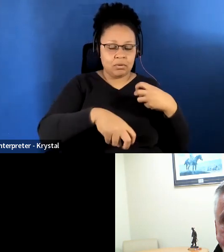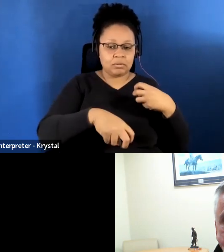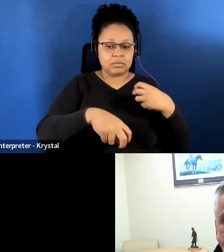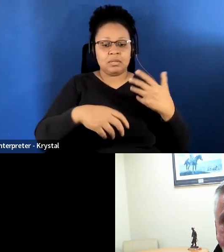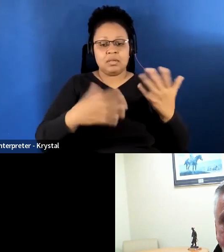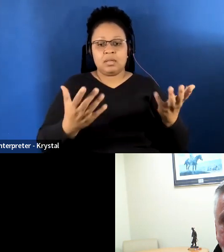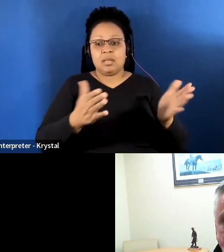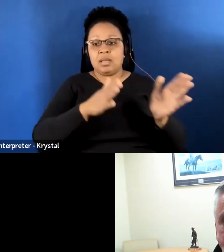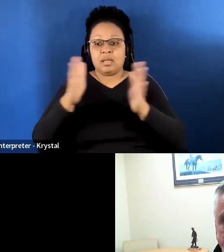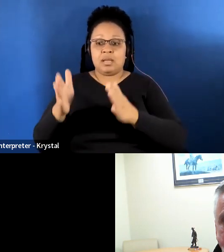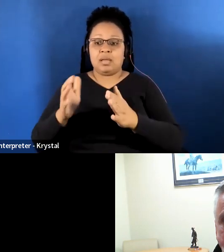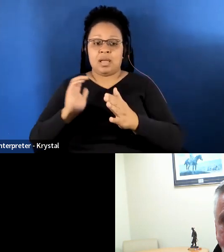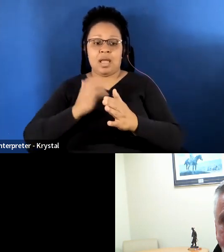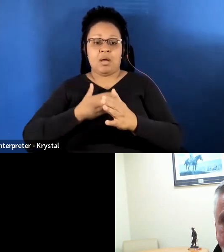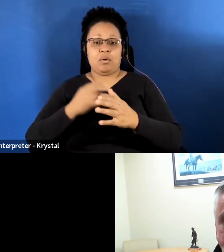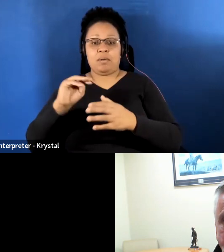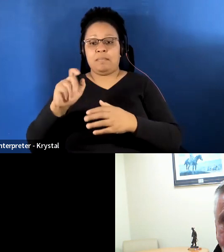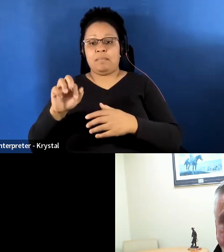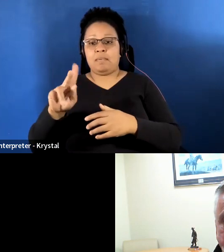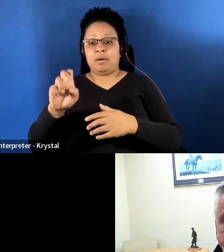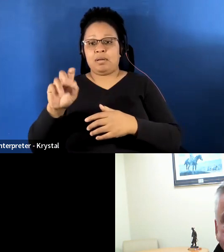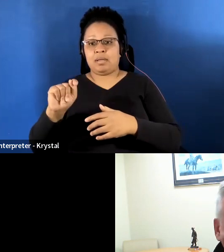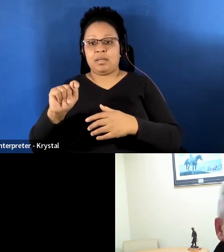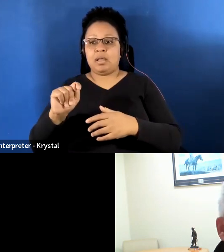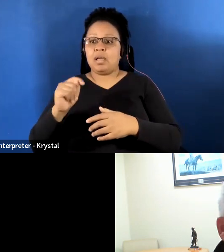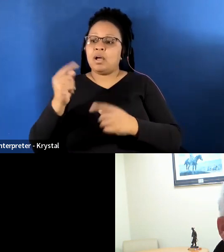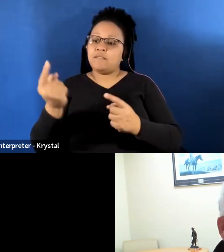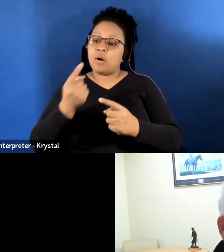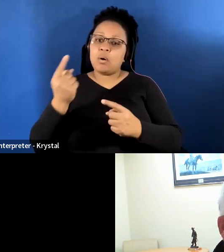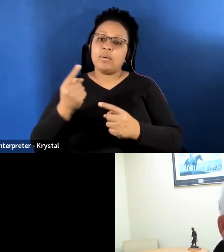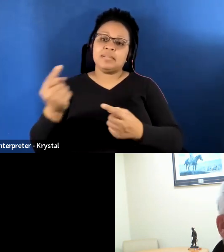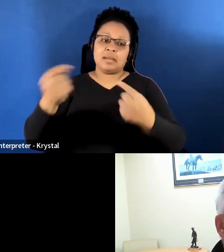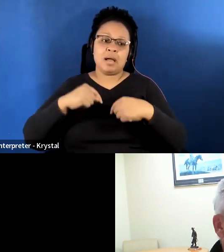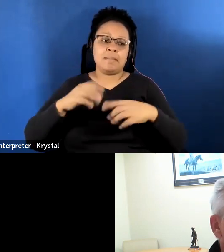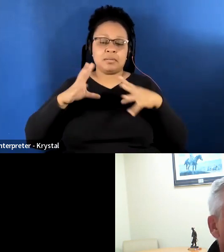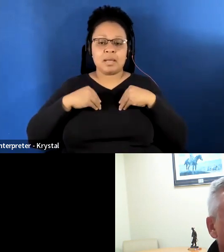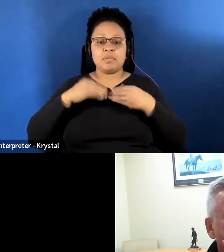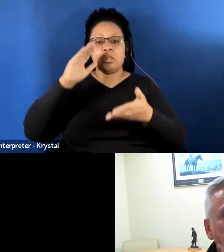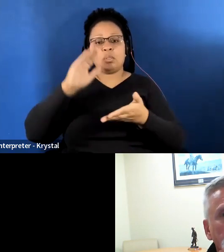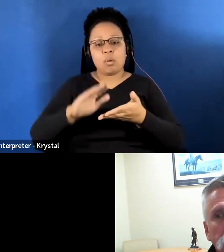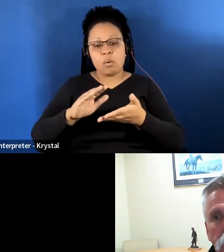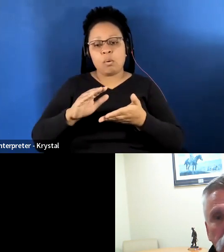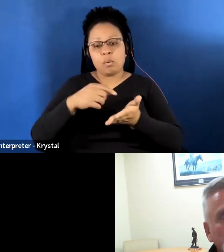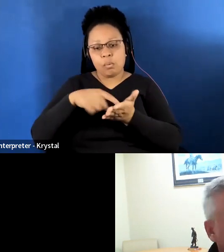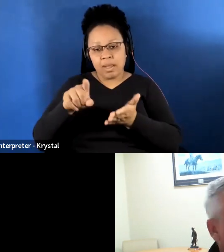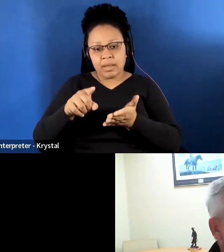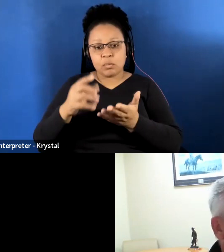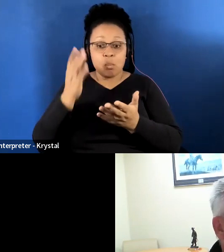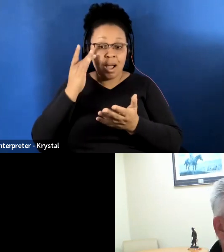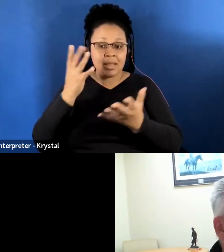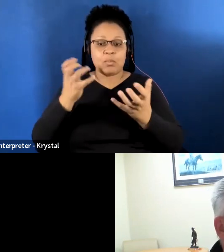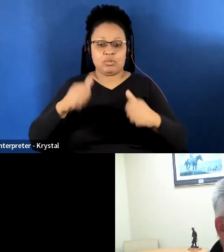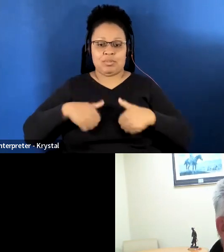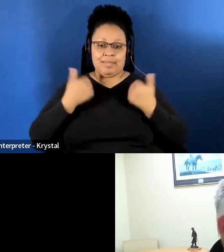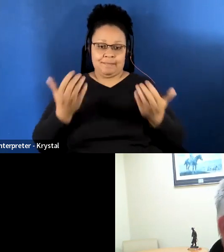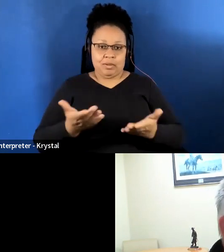the other part of our market is people have always come here and taken lower wages because they want to live here. So what I'm trying, and I've talked to a lot of